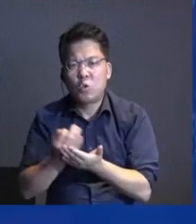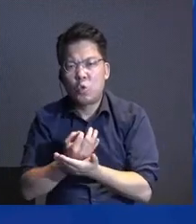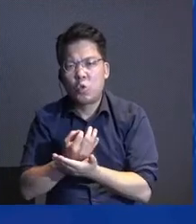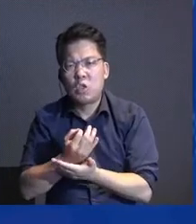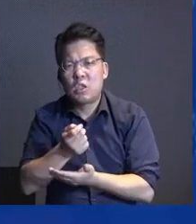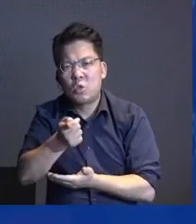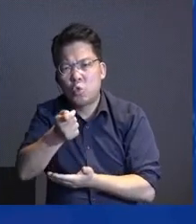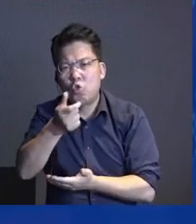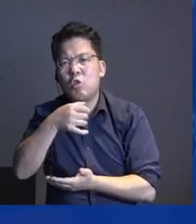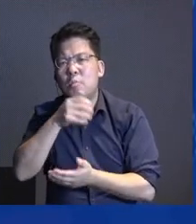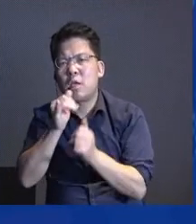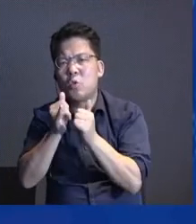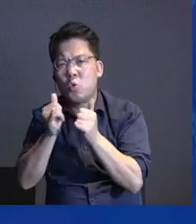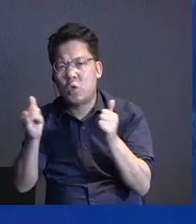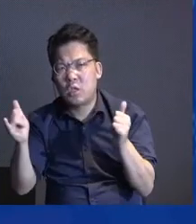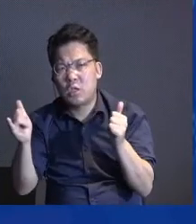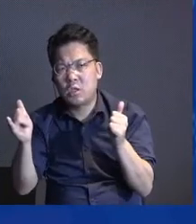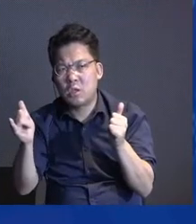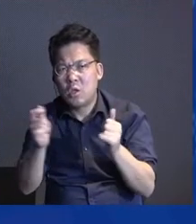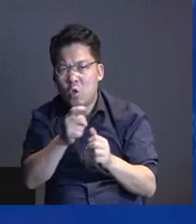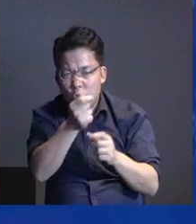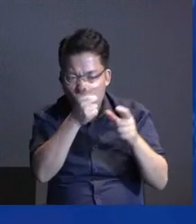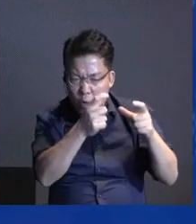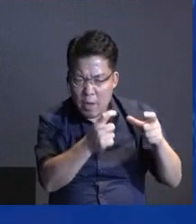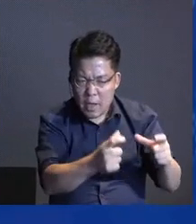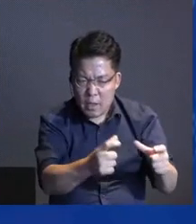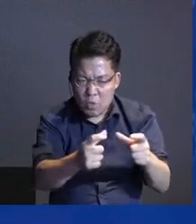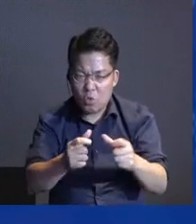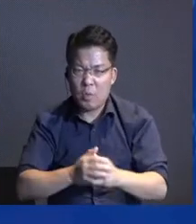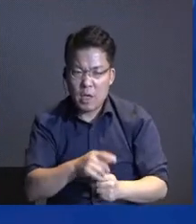practice participation and sharing activities.